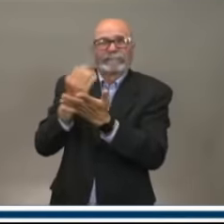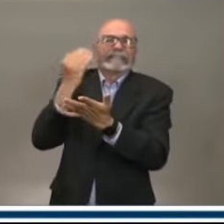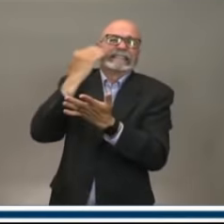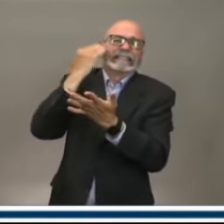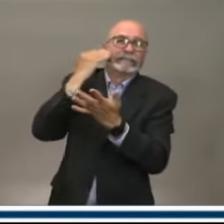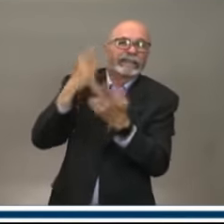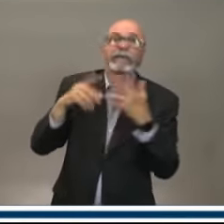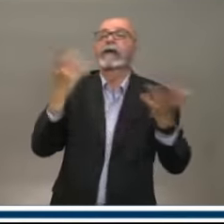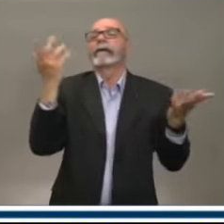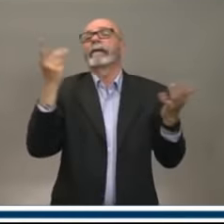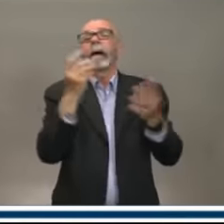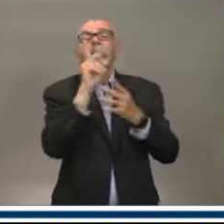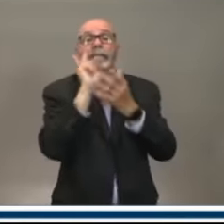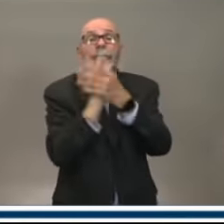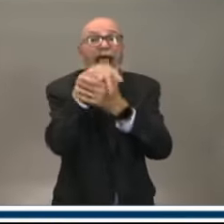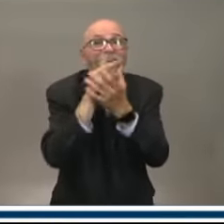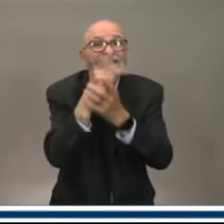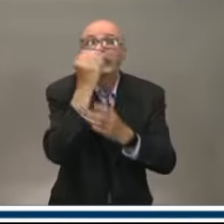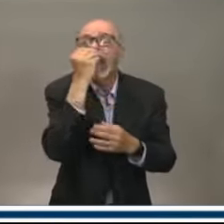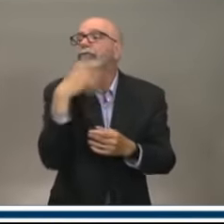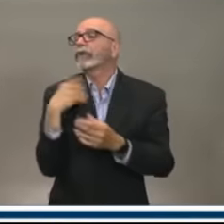agricultural sector across Nova Scotia.